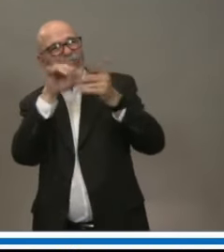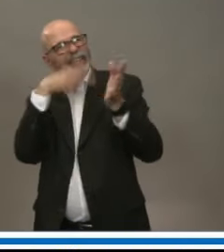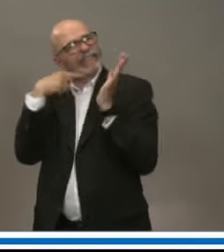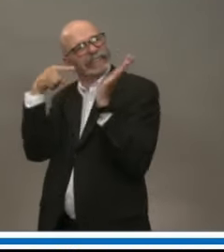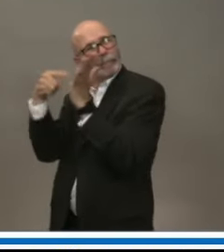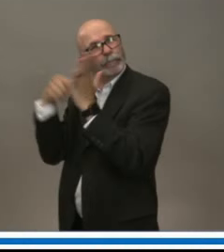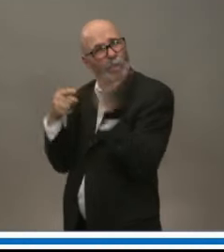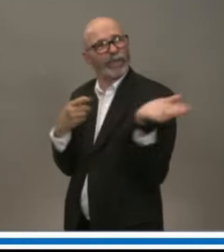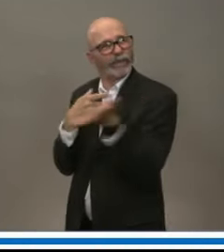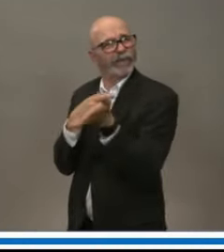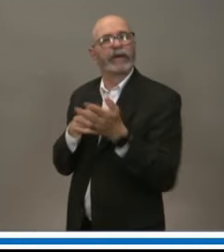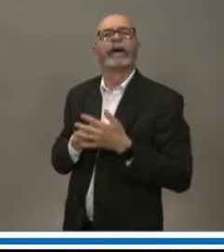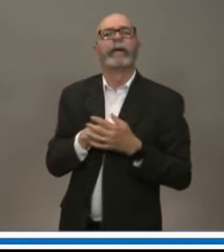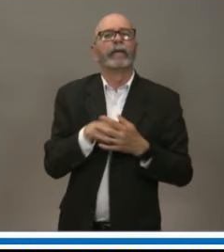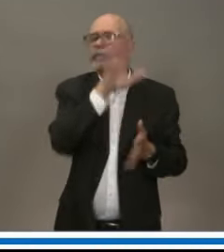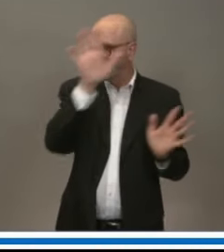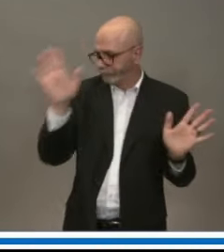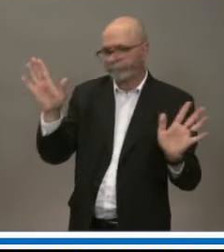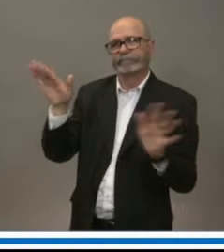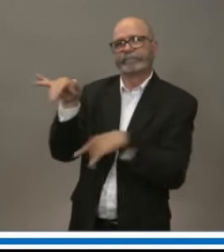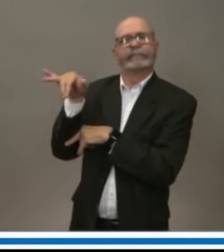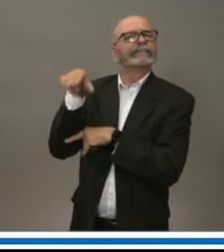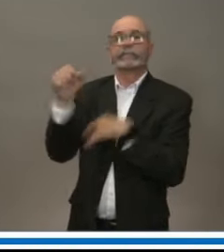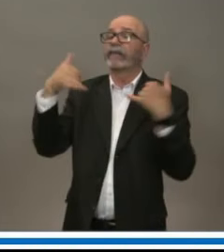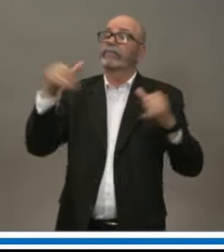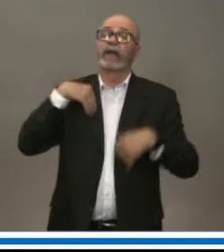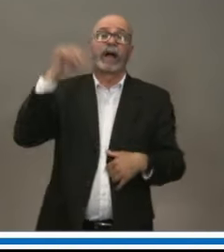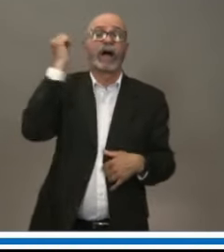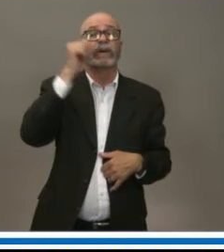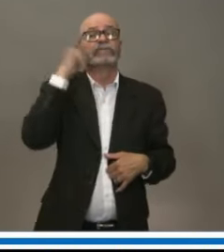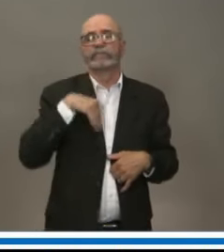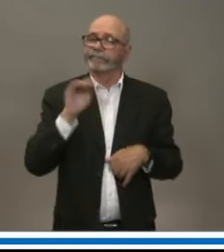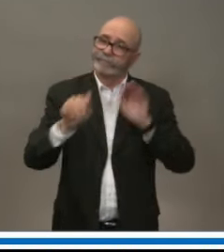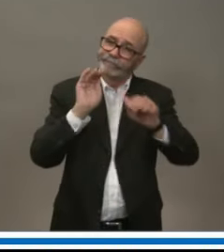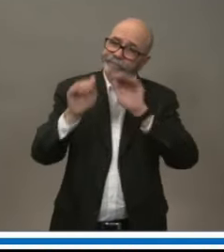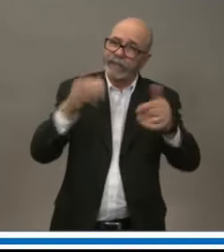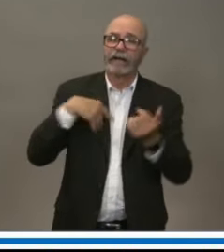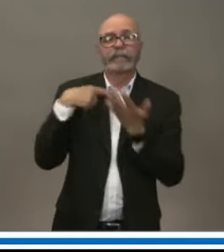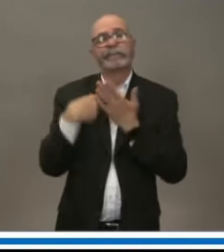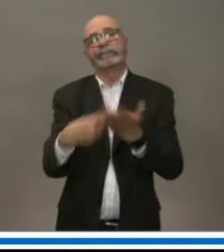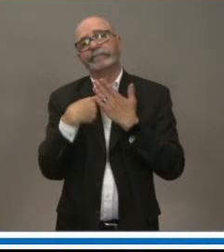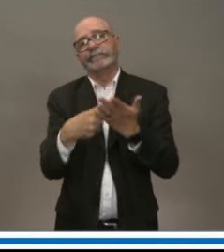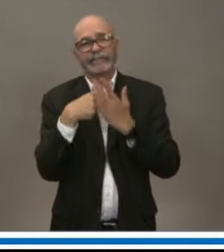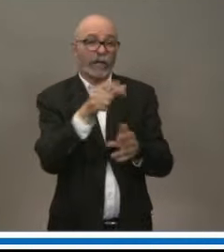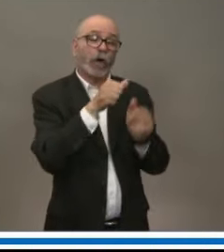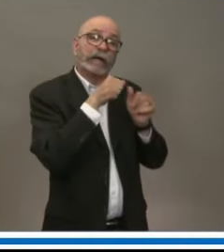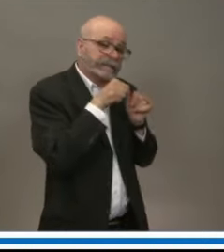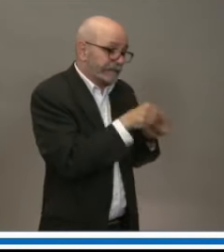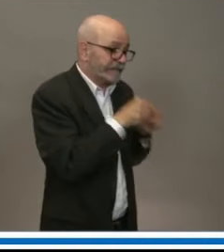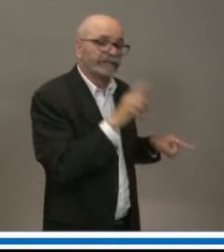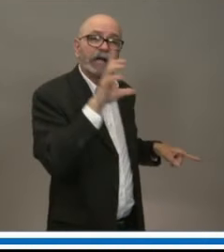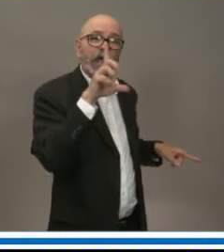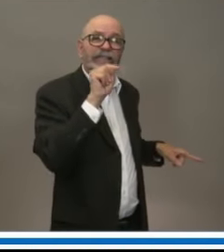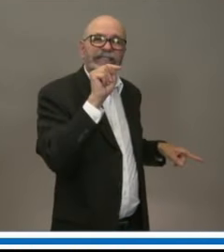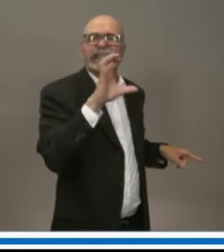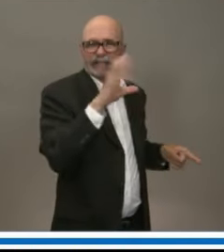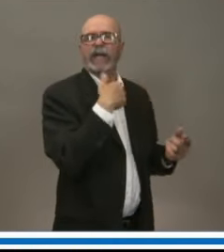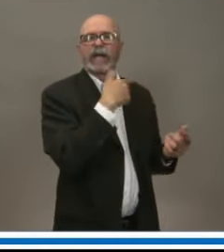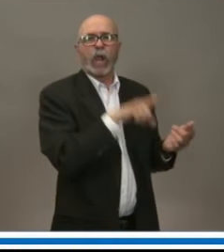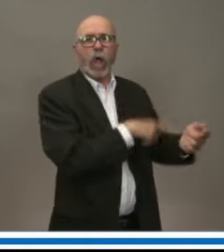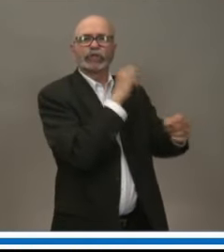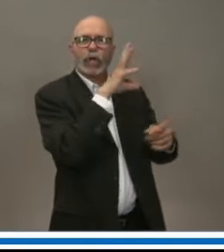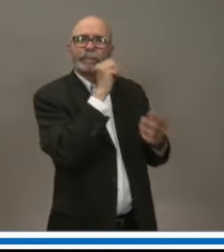there's ongoing discussions every day, especially in the continuing care sector, where many of the challenges are about how we respond, as